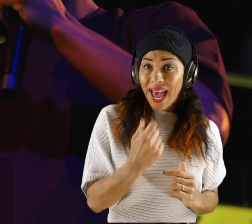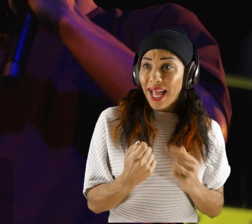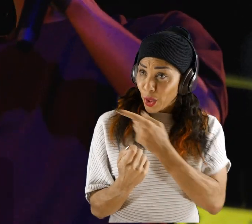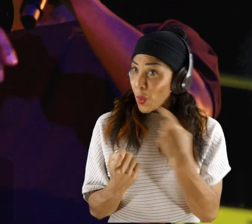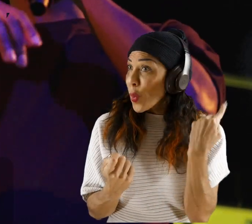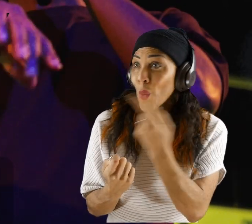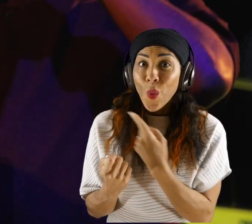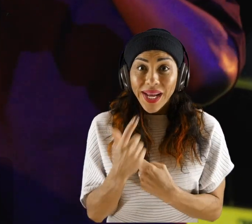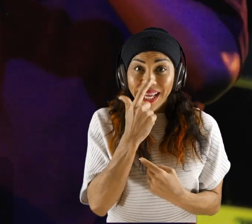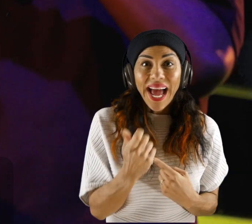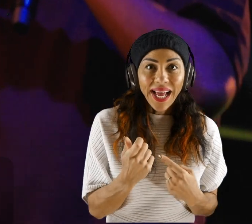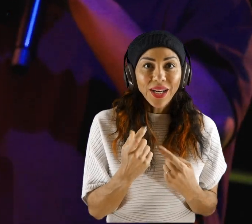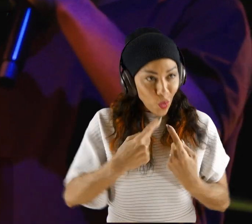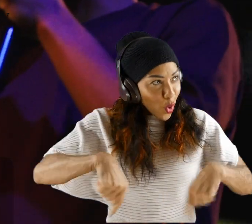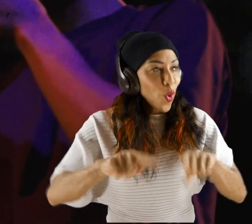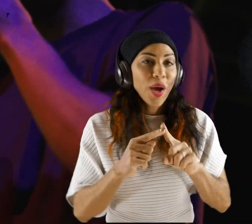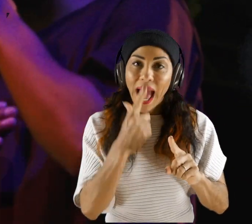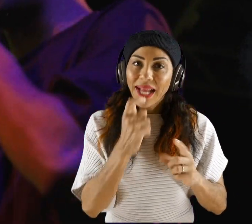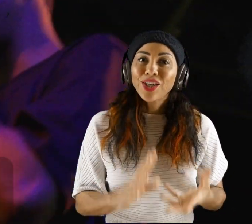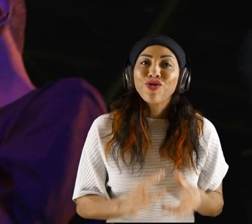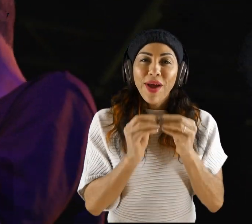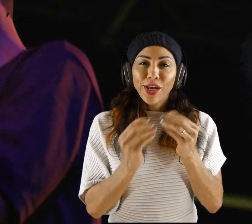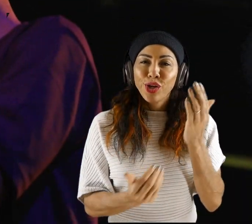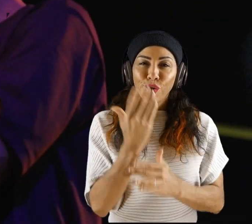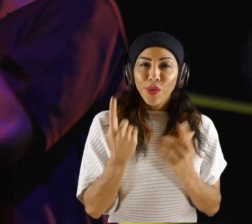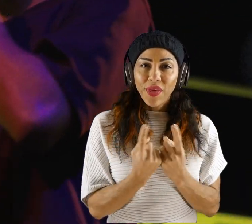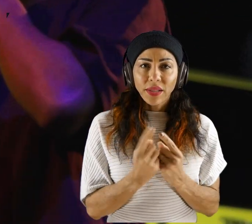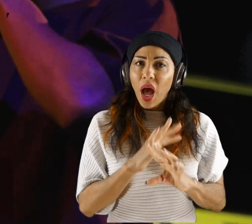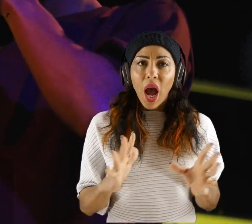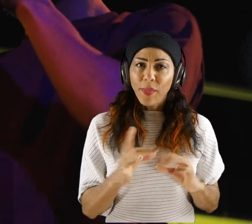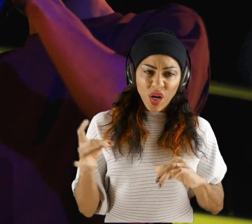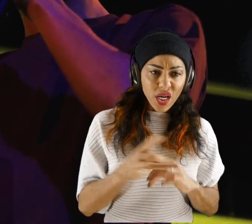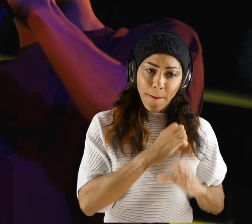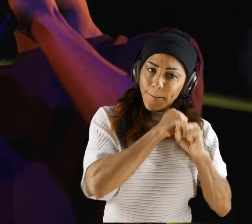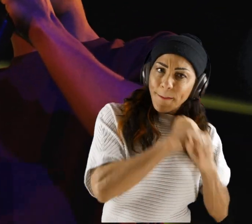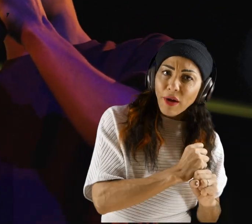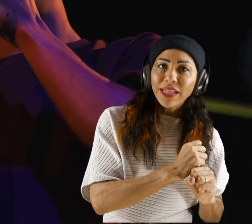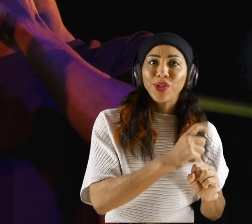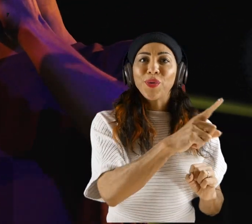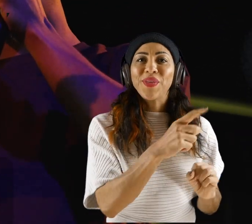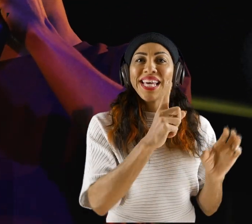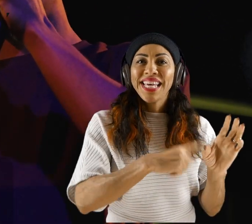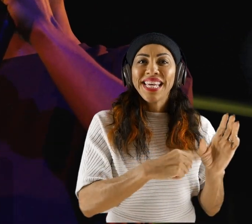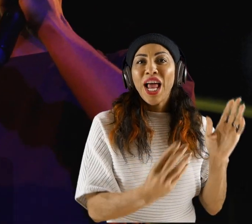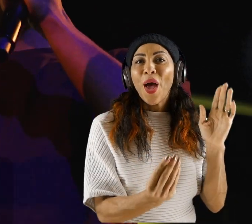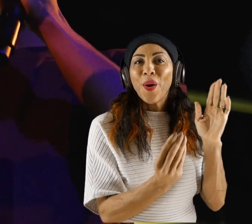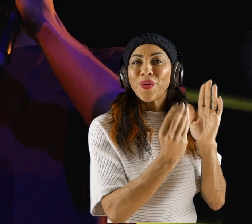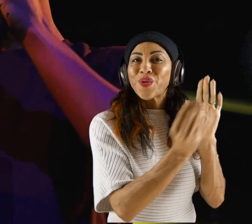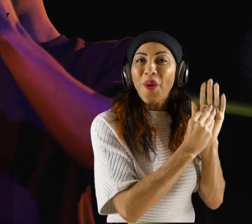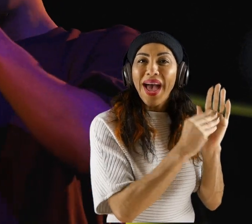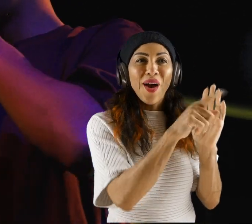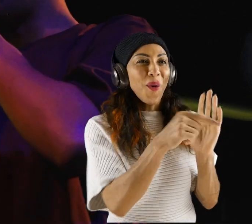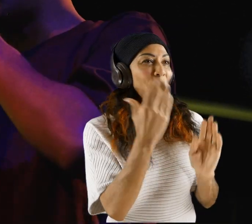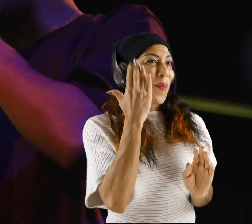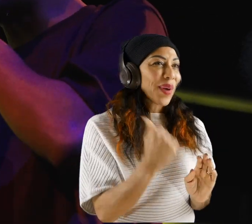all can create new things. It's not, you know, I'm not married to the yellow square or black and yellow or